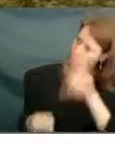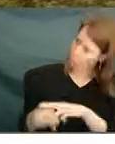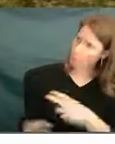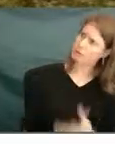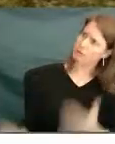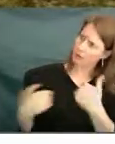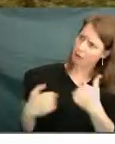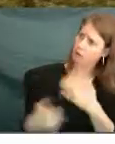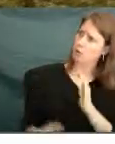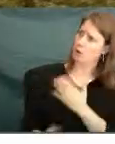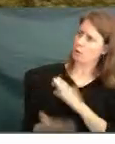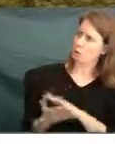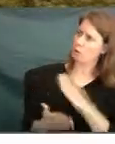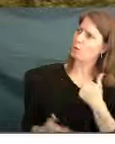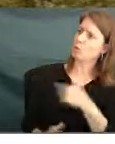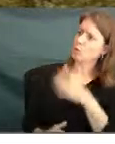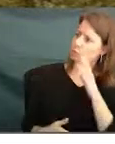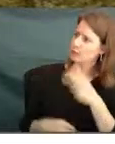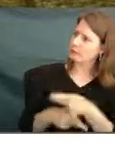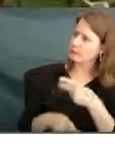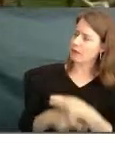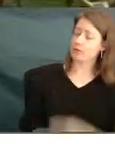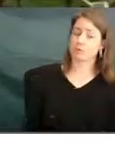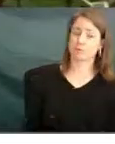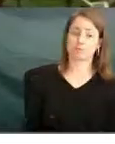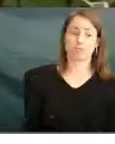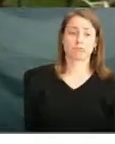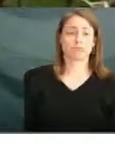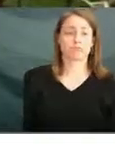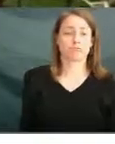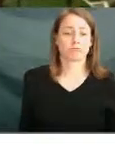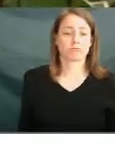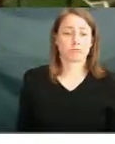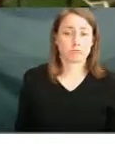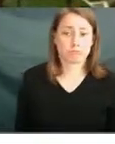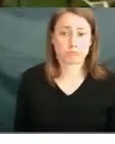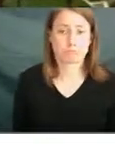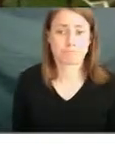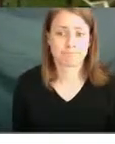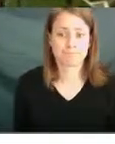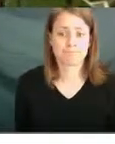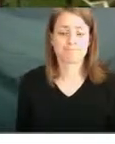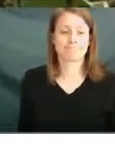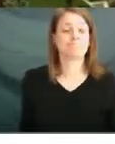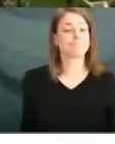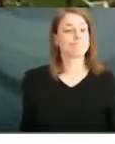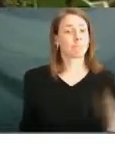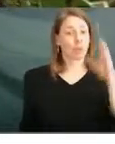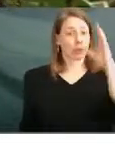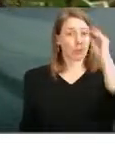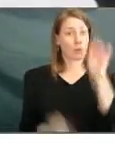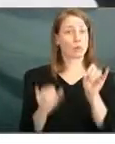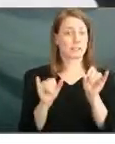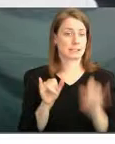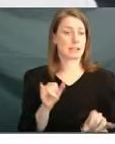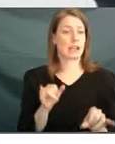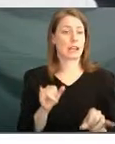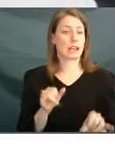The boys stayed in the area. Today, one still receives help for psychological problems, but the other leads a normal